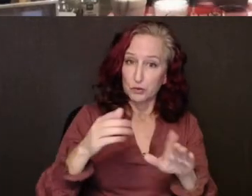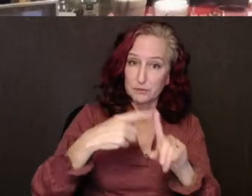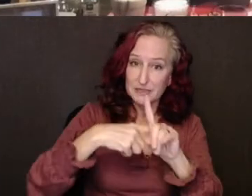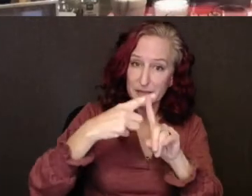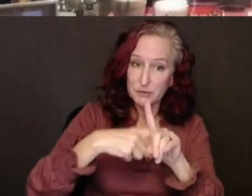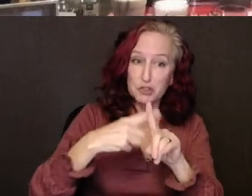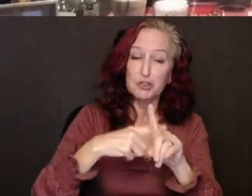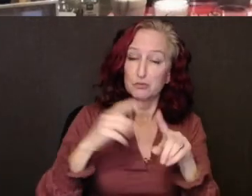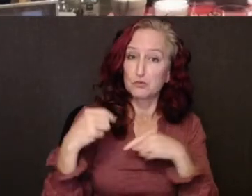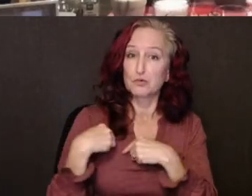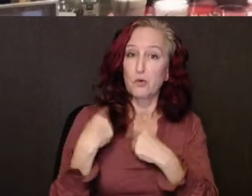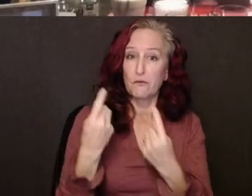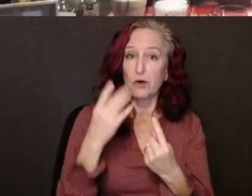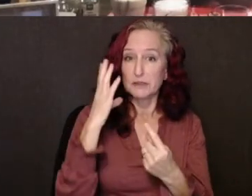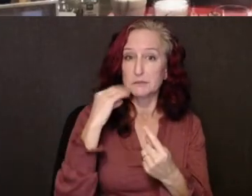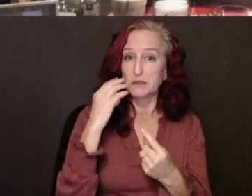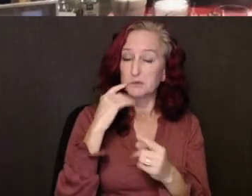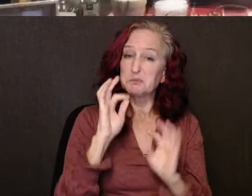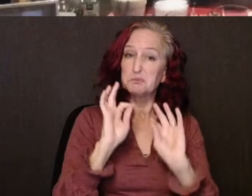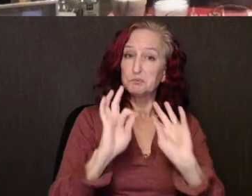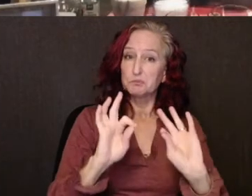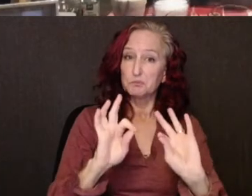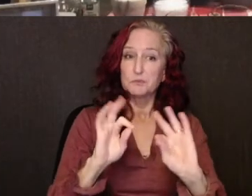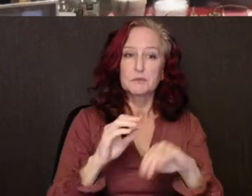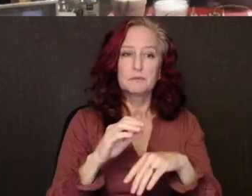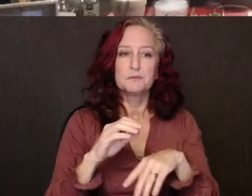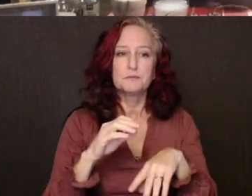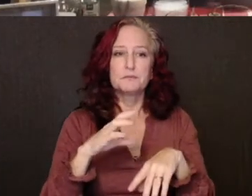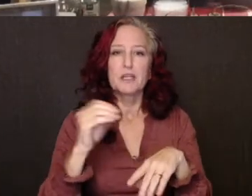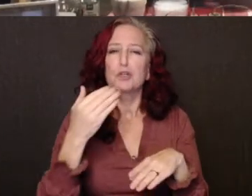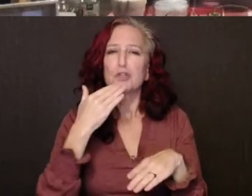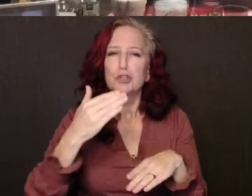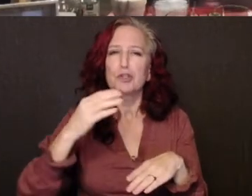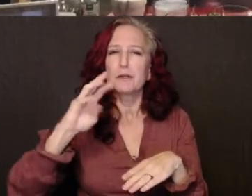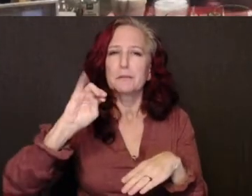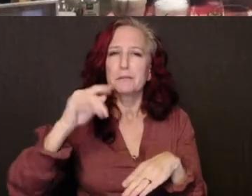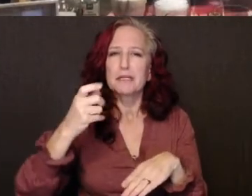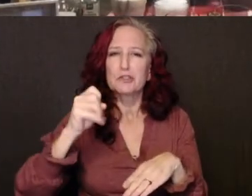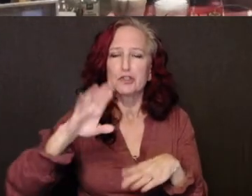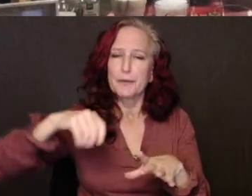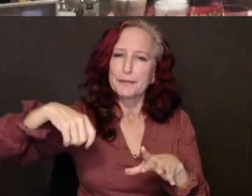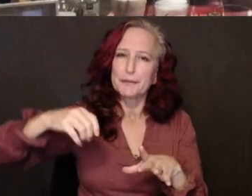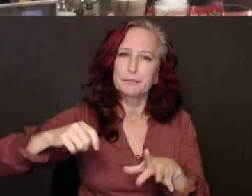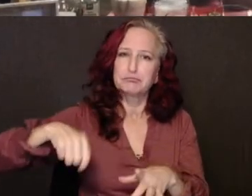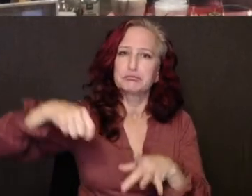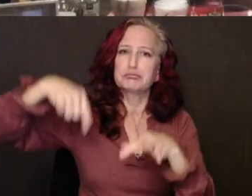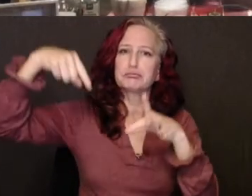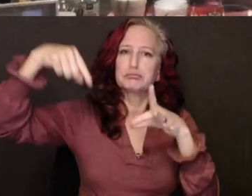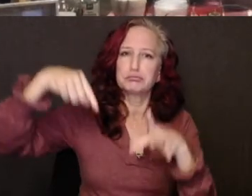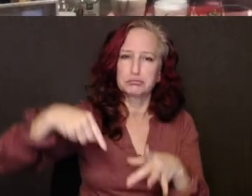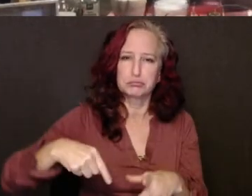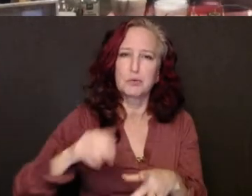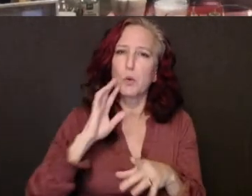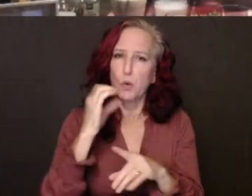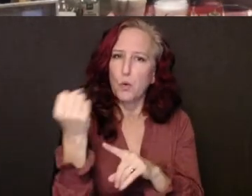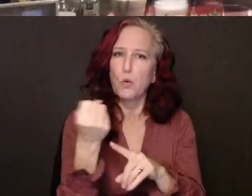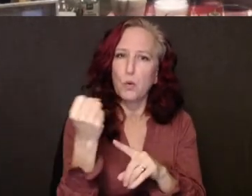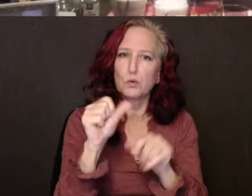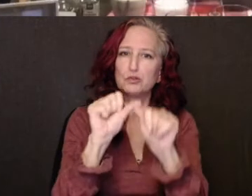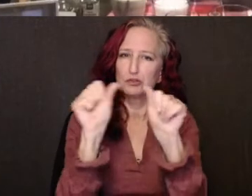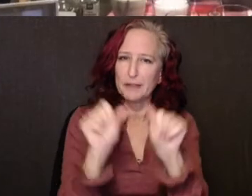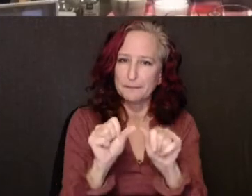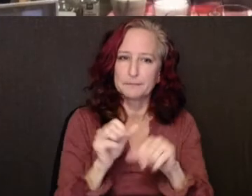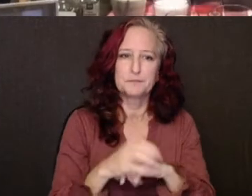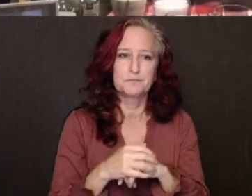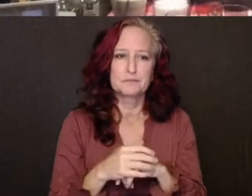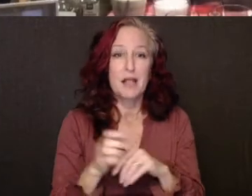a day or two? That's a really good question. As long as it's kept in room temperature, it's fine. It is definitely a little sensitive. If I